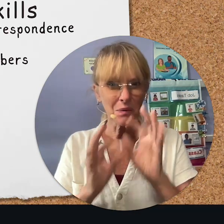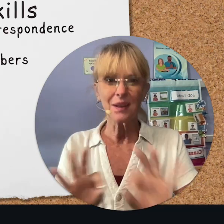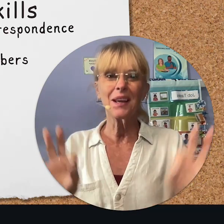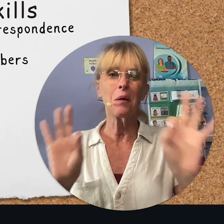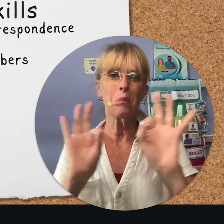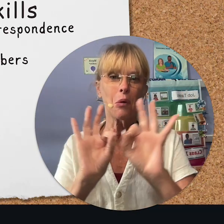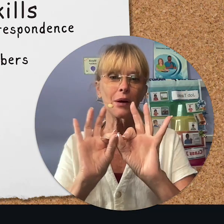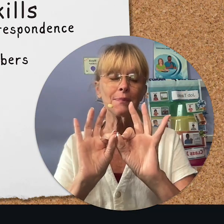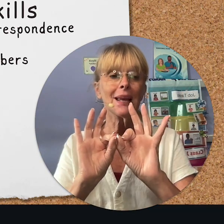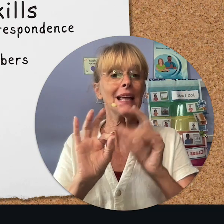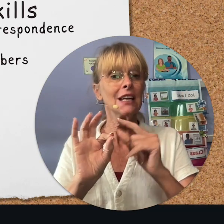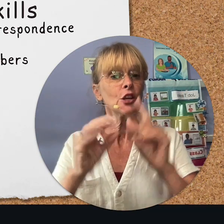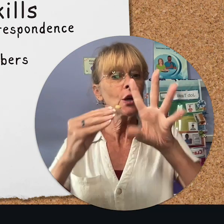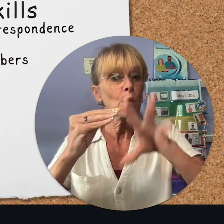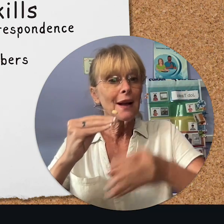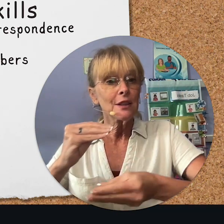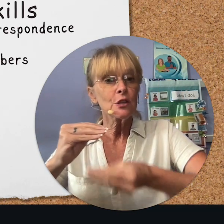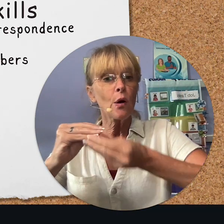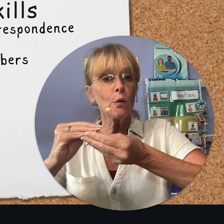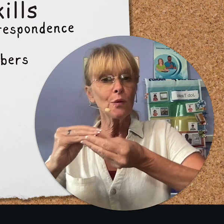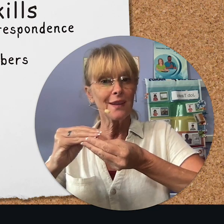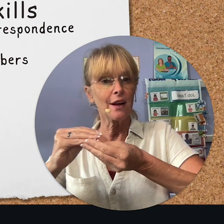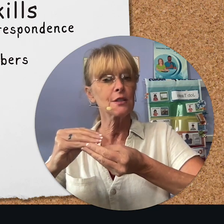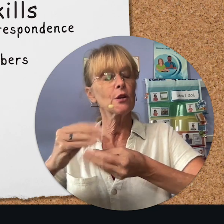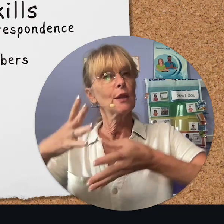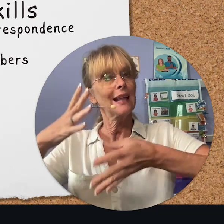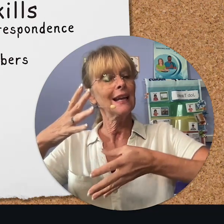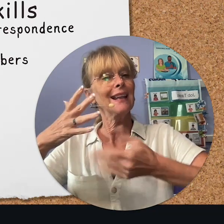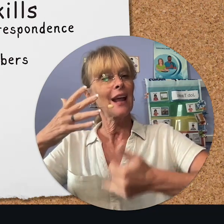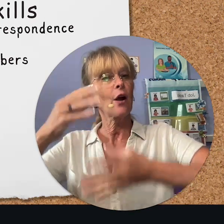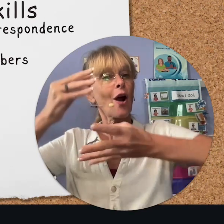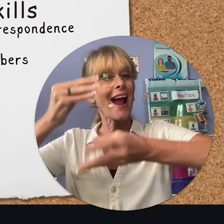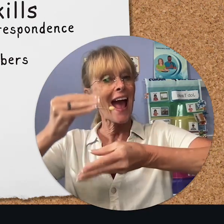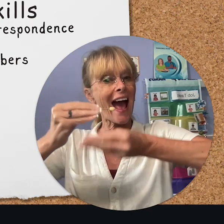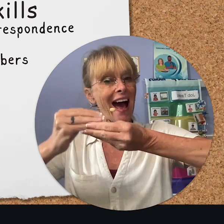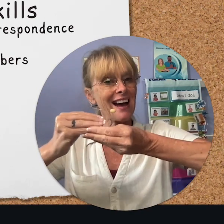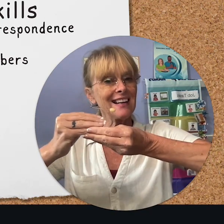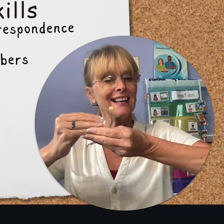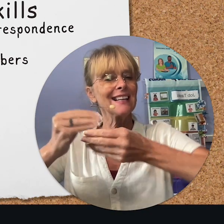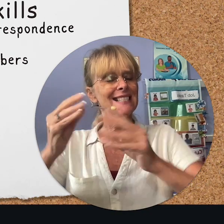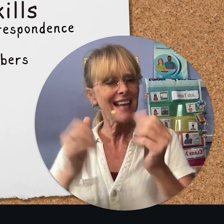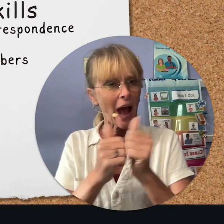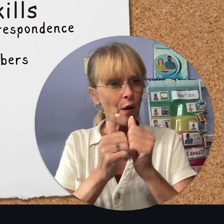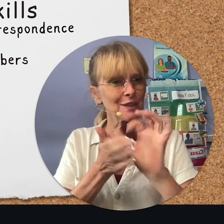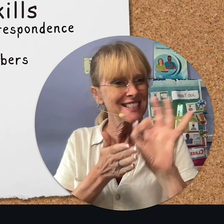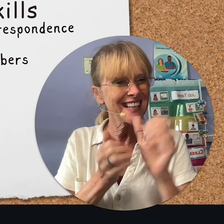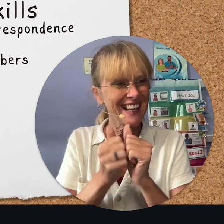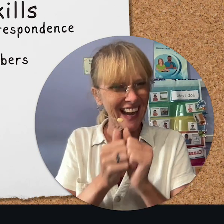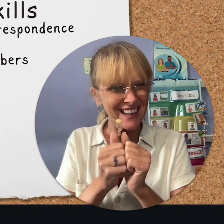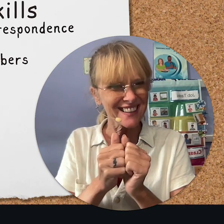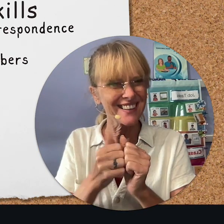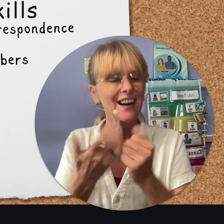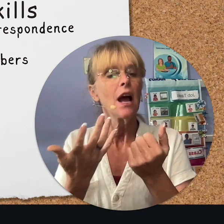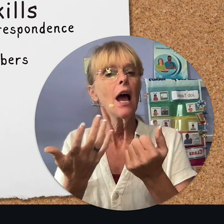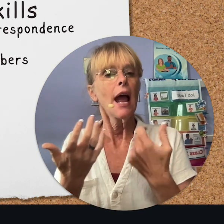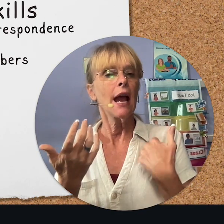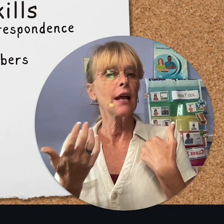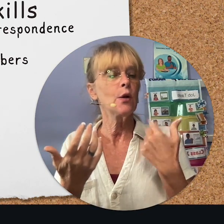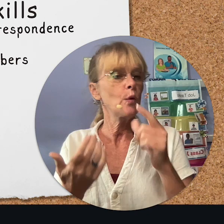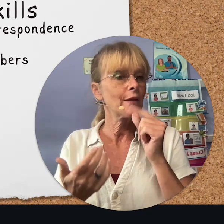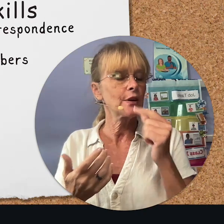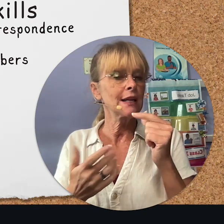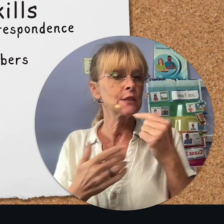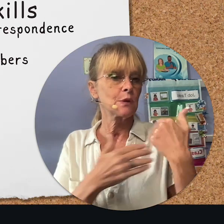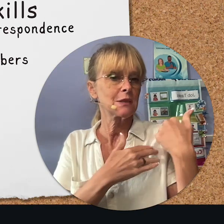numbers are really important. Then you can write the total there. So then they are adding. Let's count together.